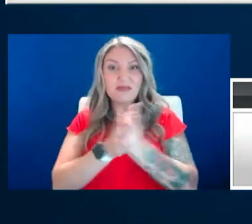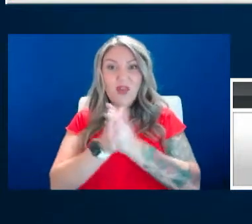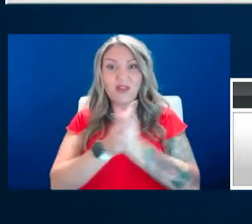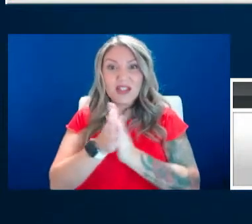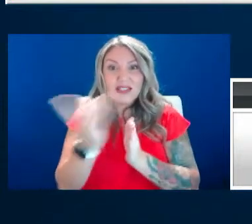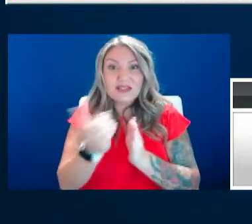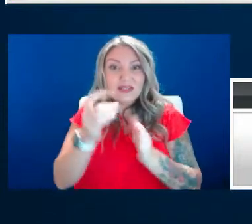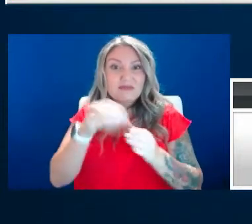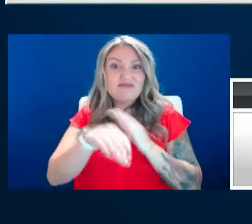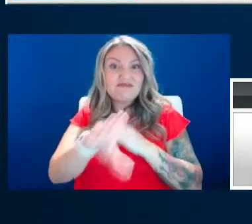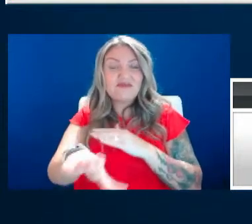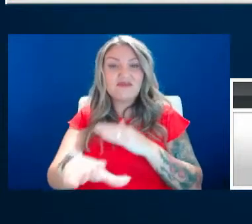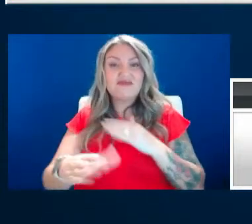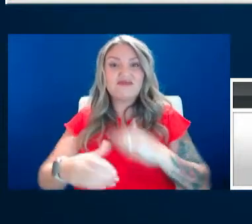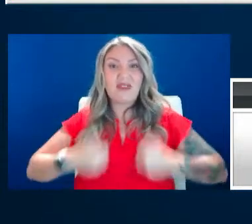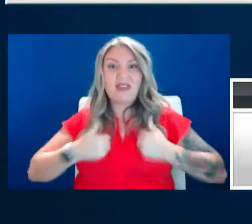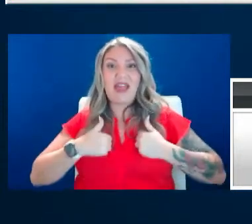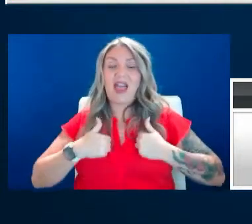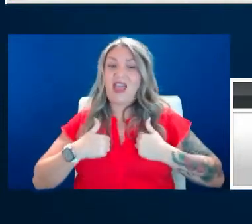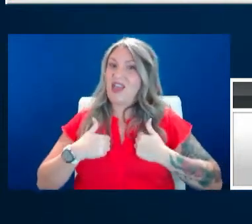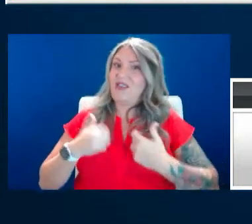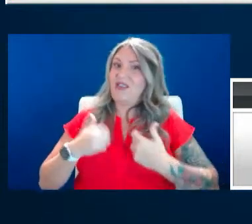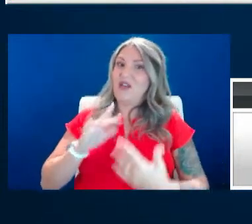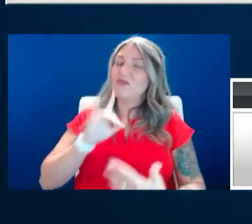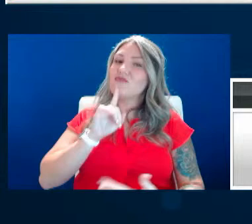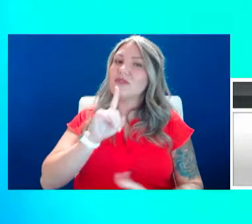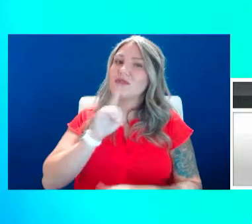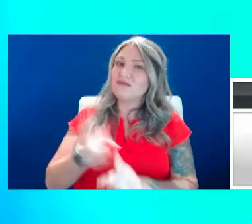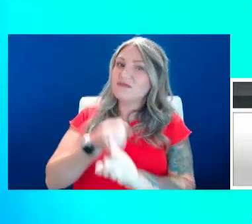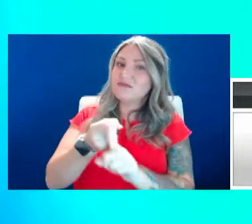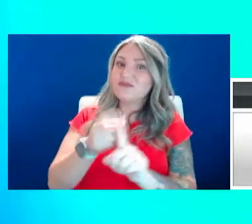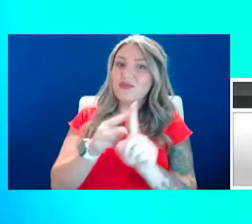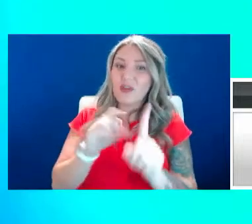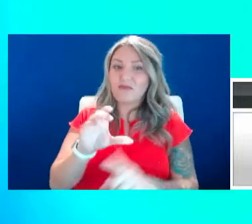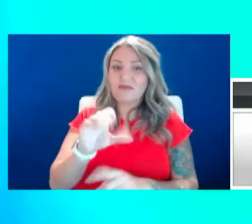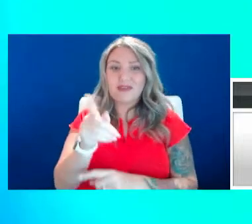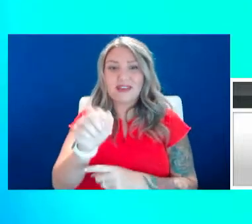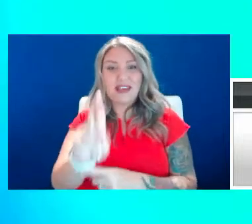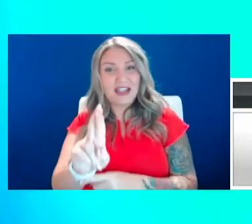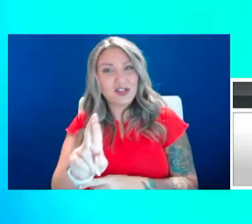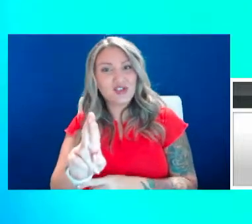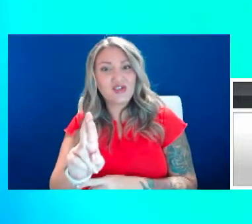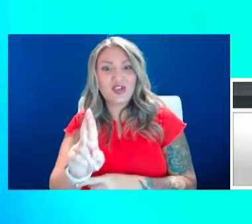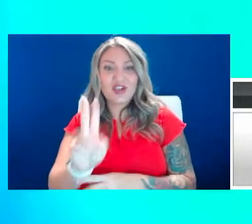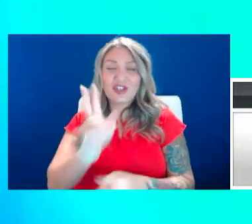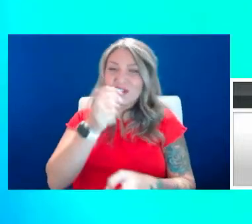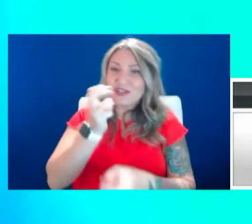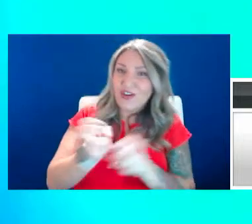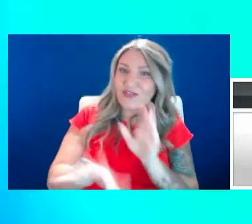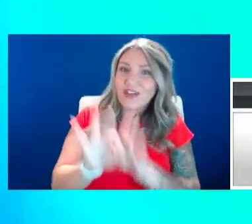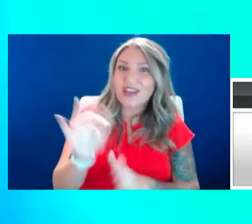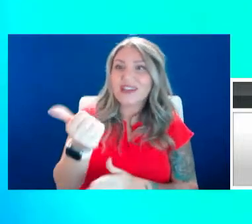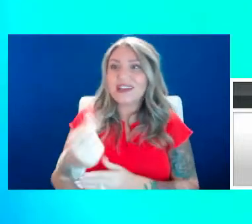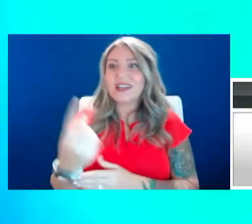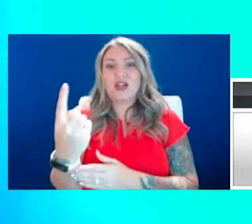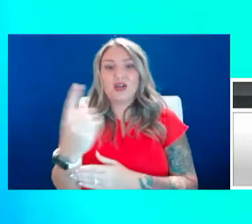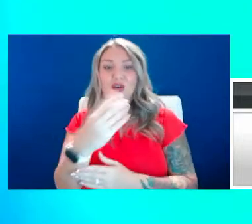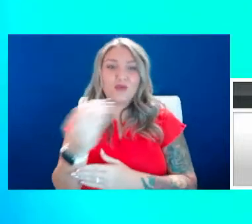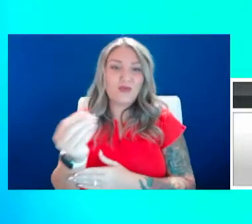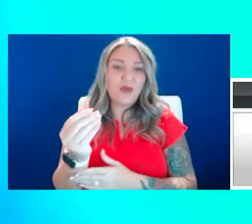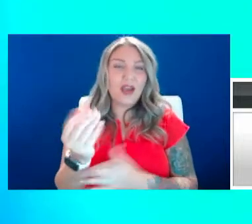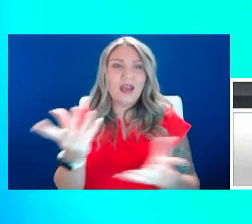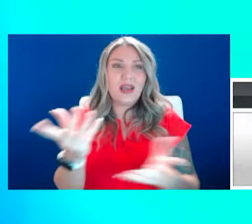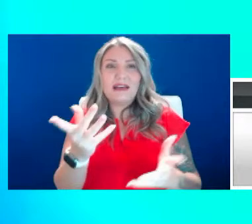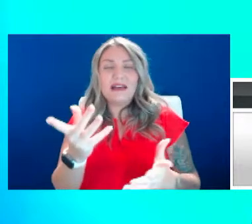by cancer. You and I talked about this. It's just it's hard to find anyone. You can't stand in a room without finding someone who's been touched in some way